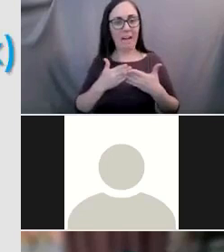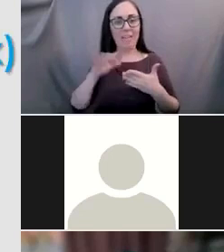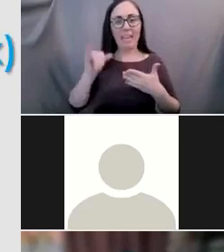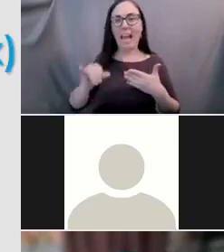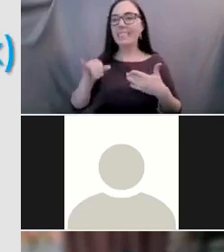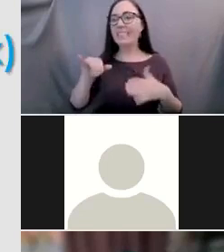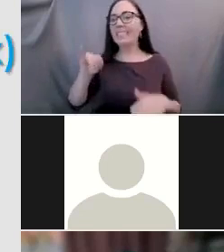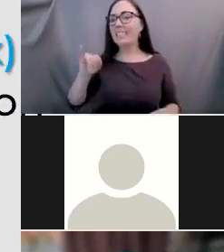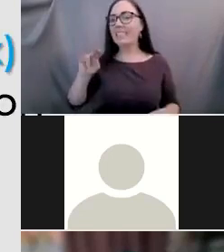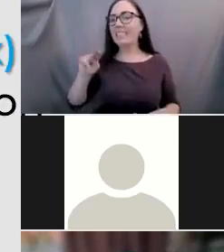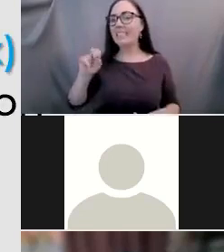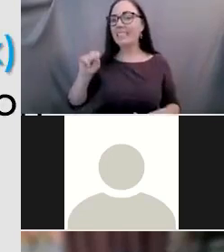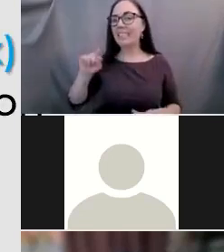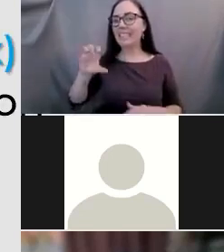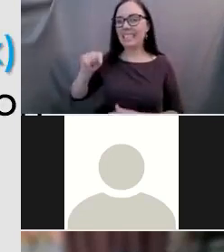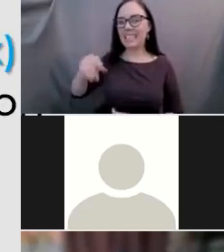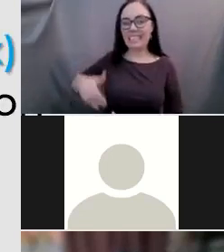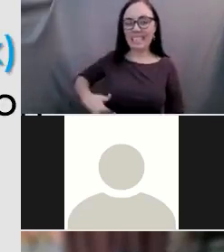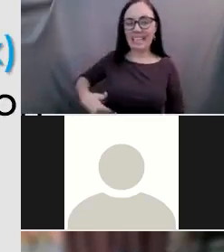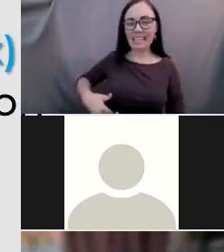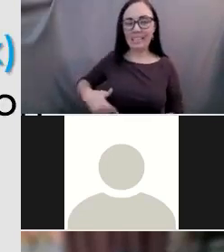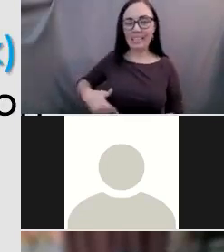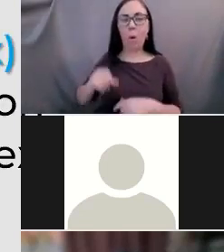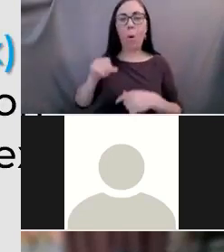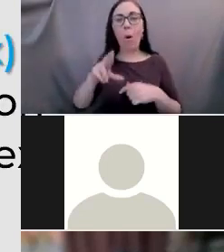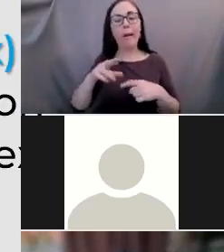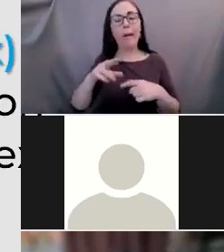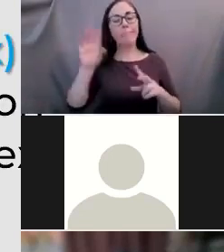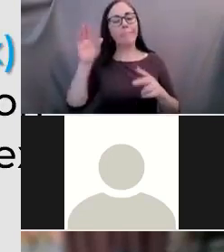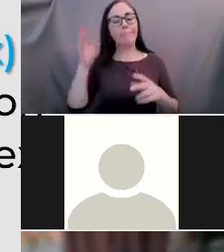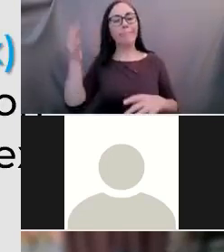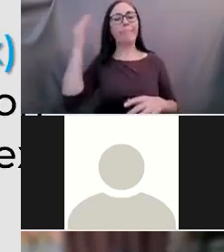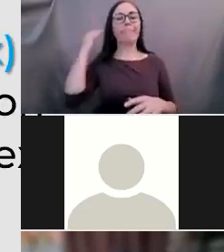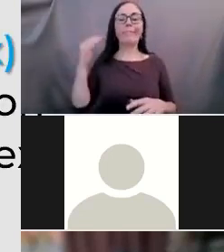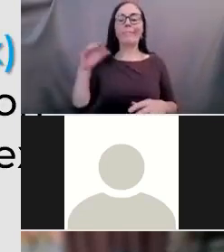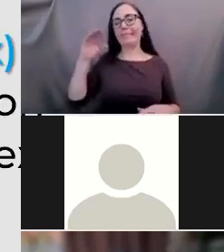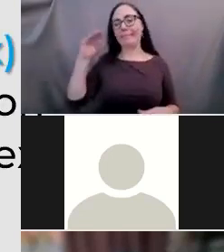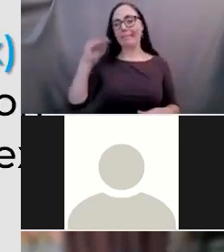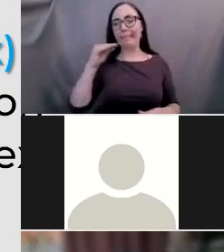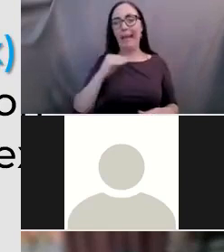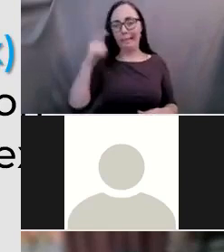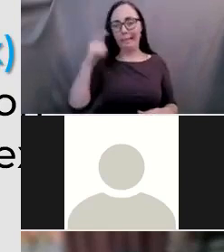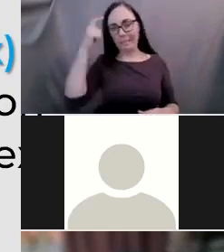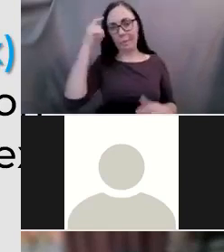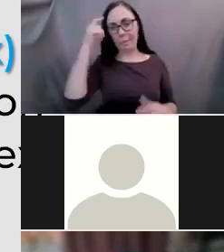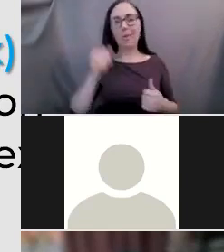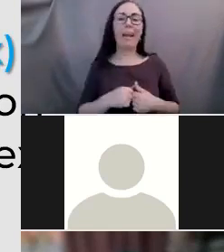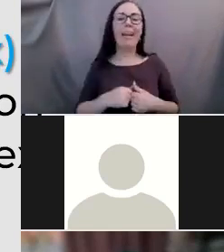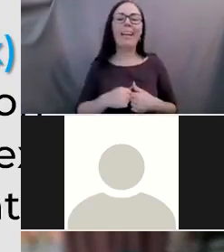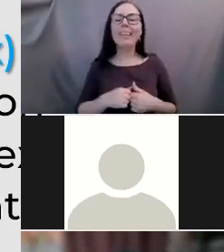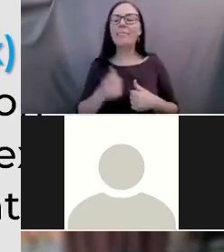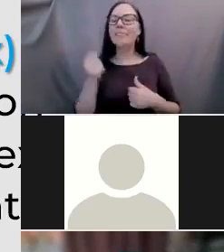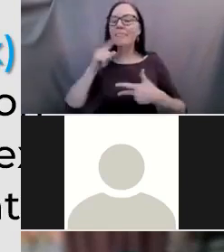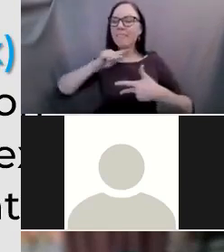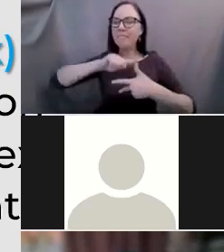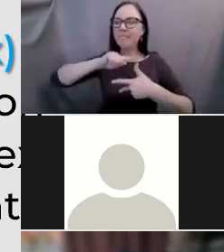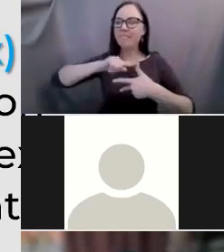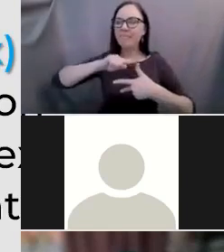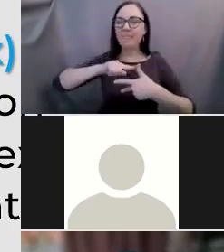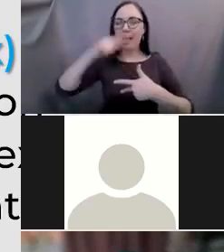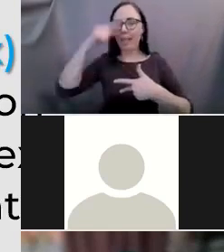the neocortex, we think about planning and anticipation, sense of time and context,